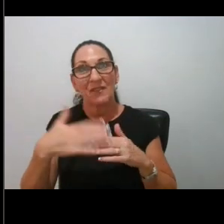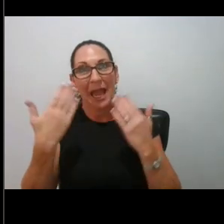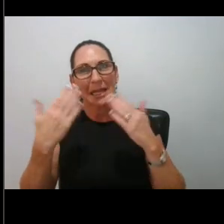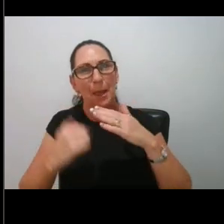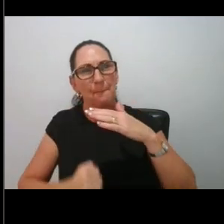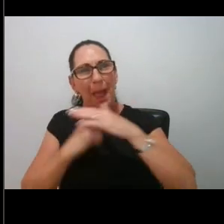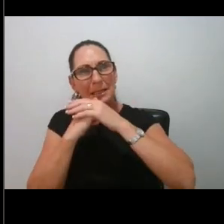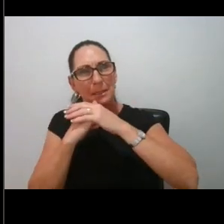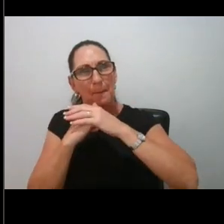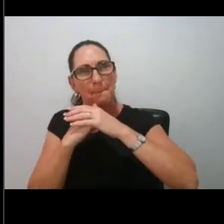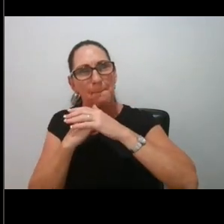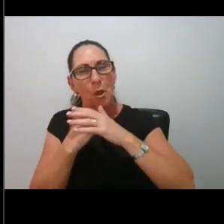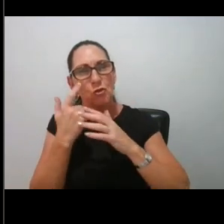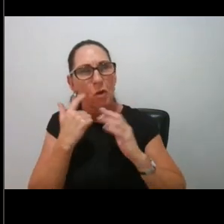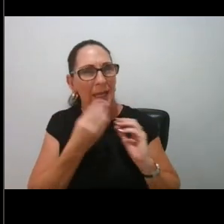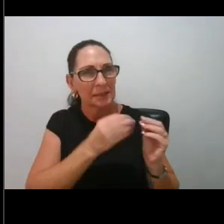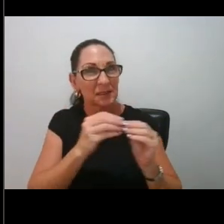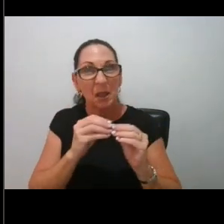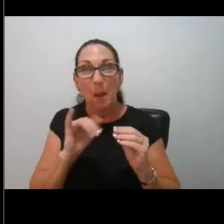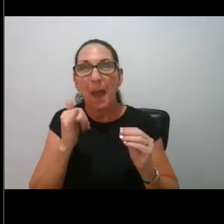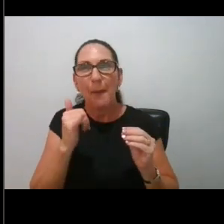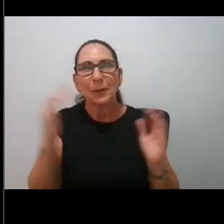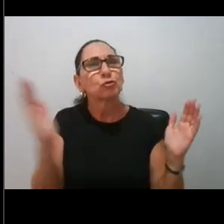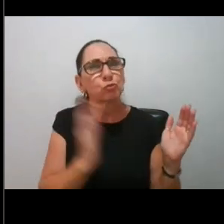in, it may not take that long. And so